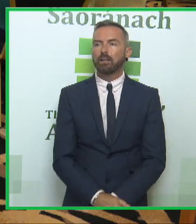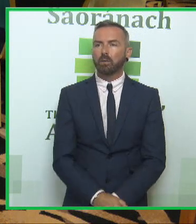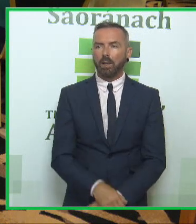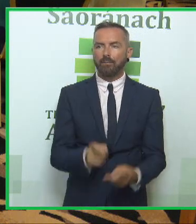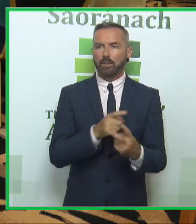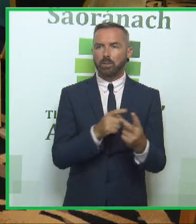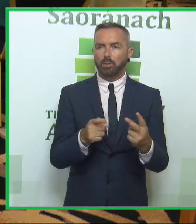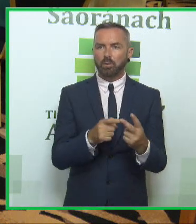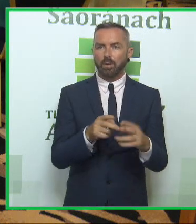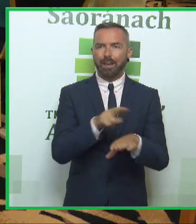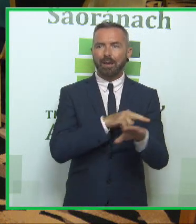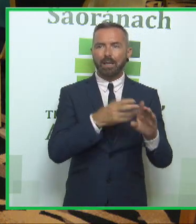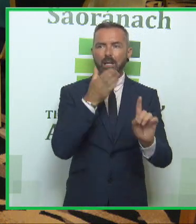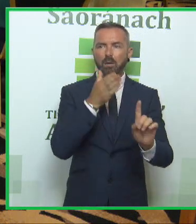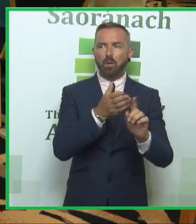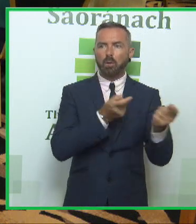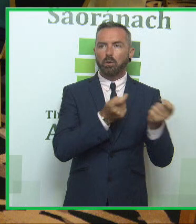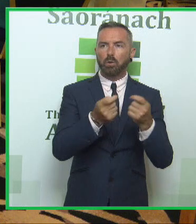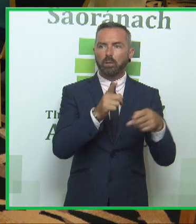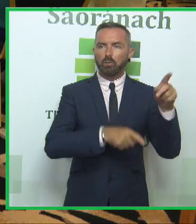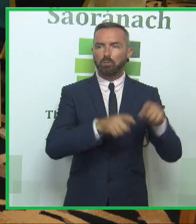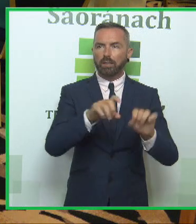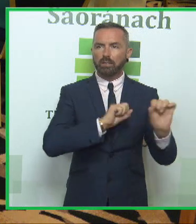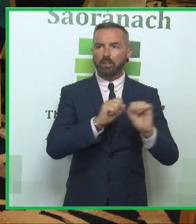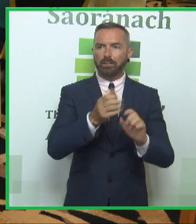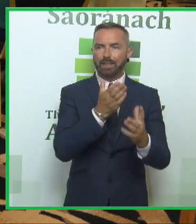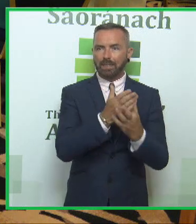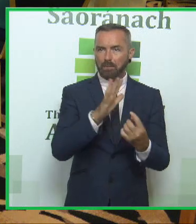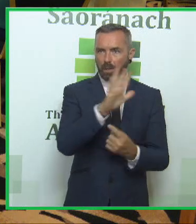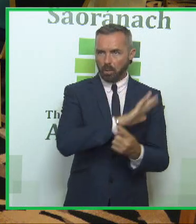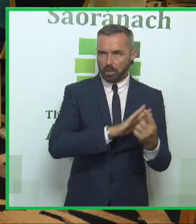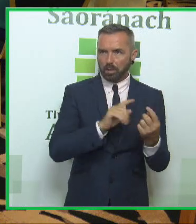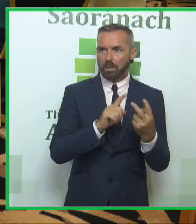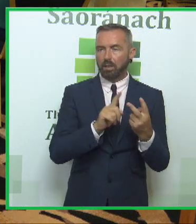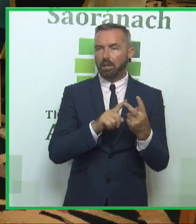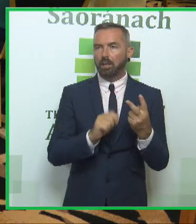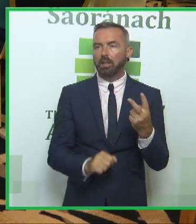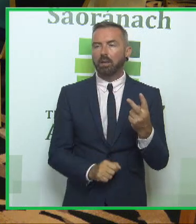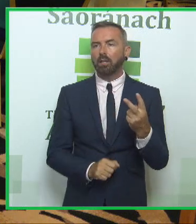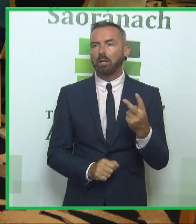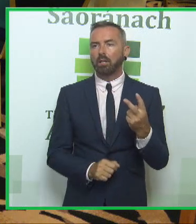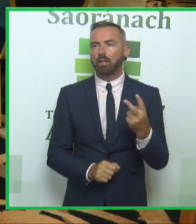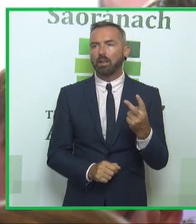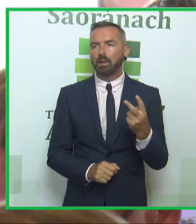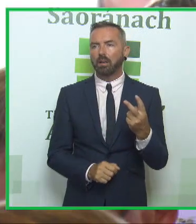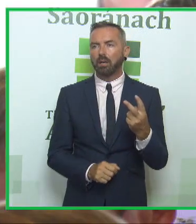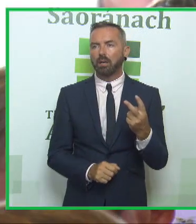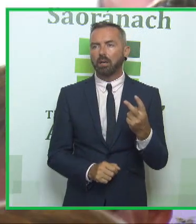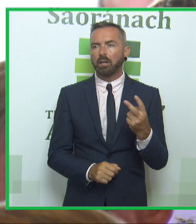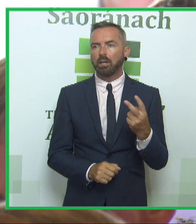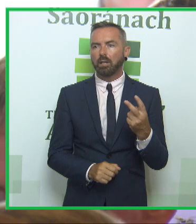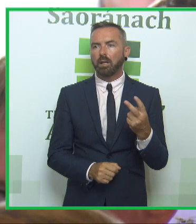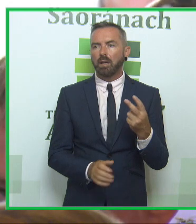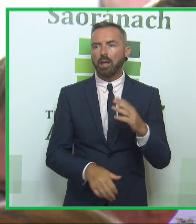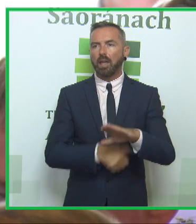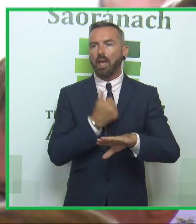to coordinate a range of services accessible locally, and a big one for us was